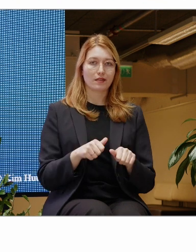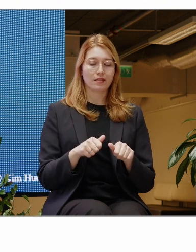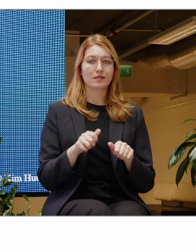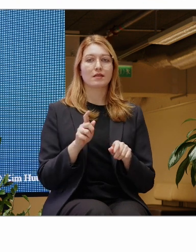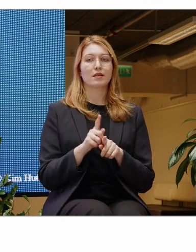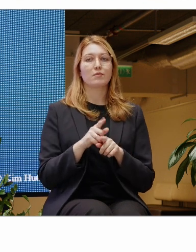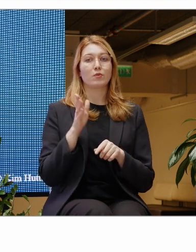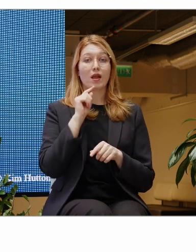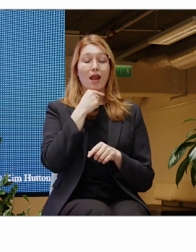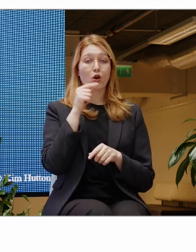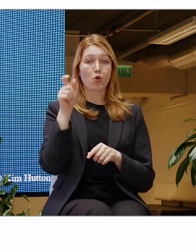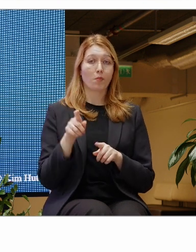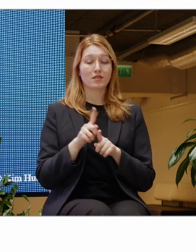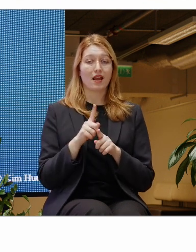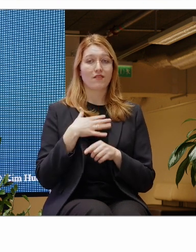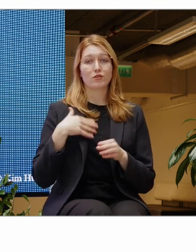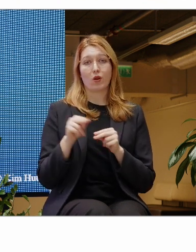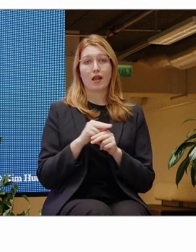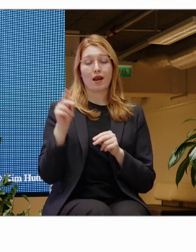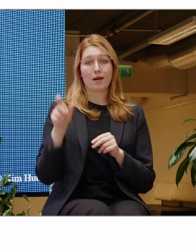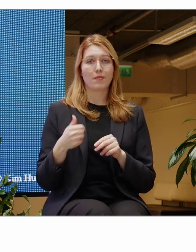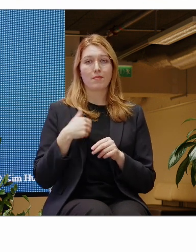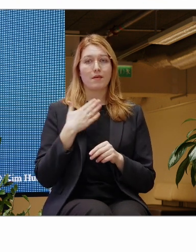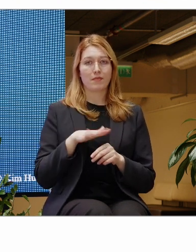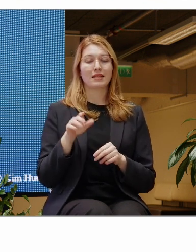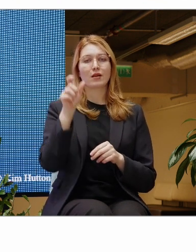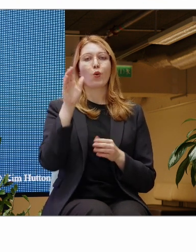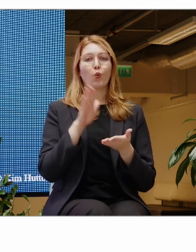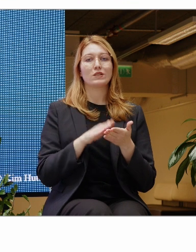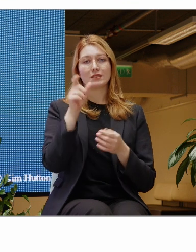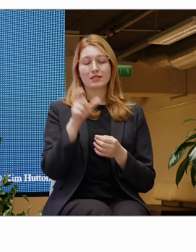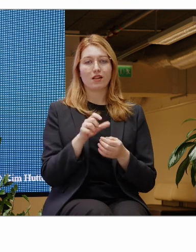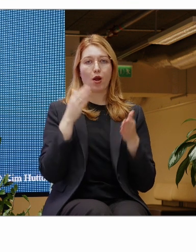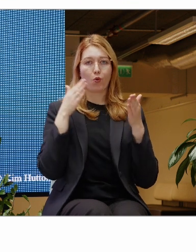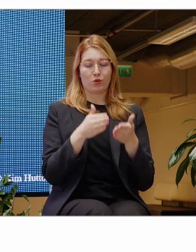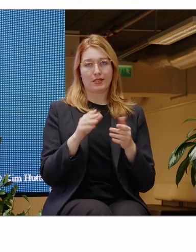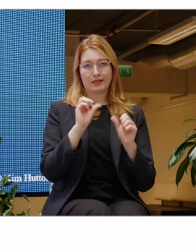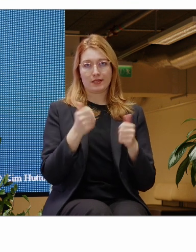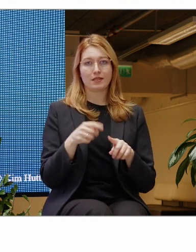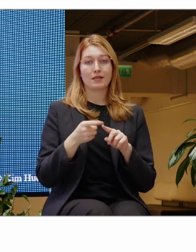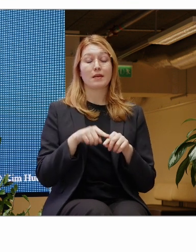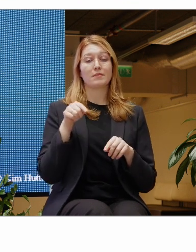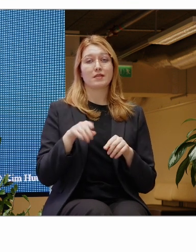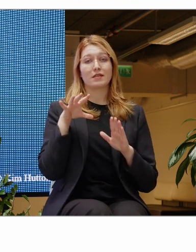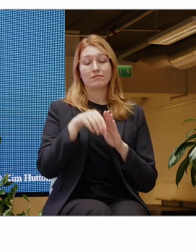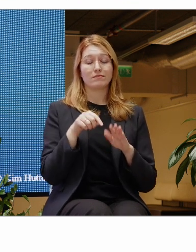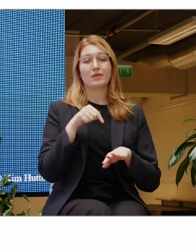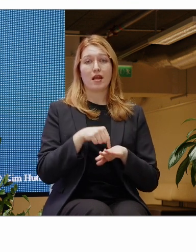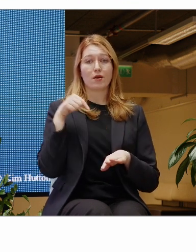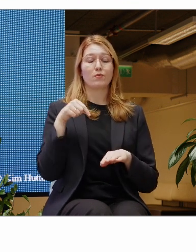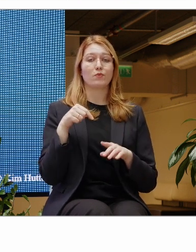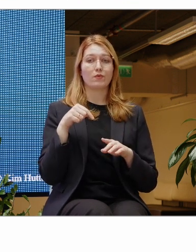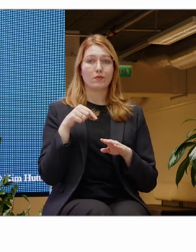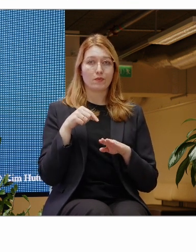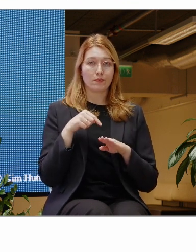an ergonomist and being a physiotherapist, I like human-centric design. Because I think if we keep empathy and the needs of a human